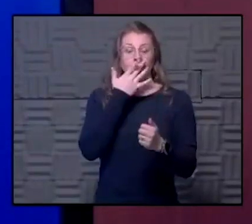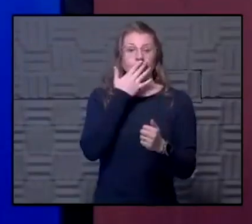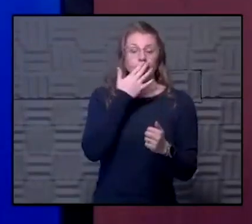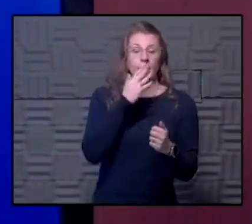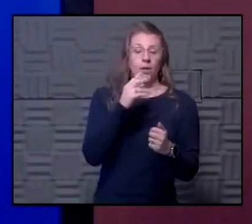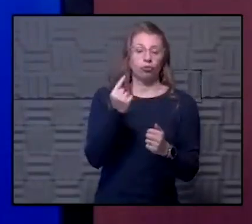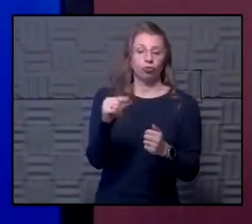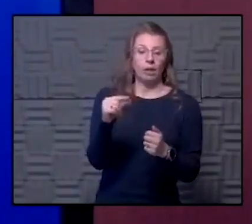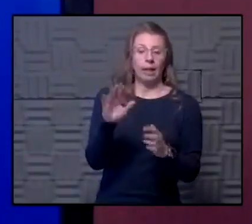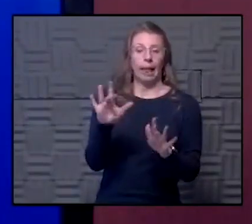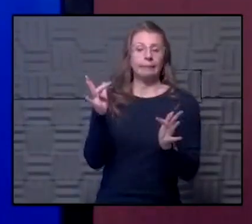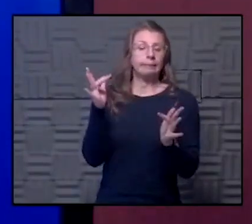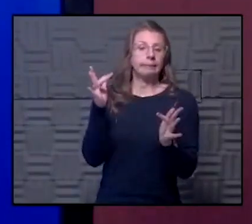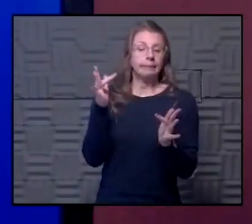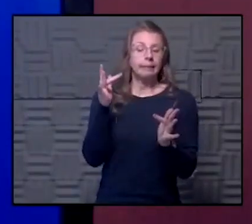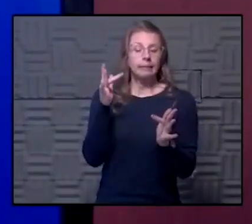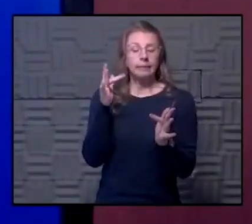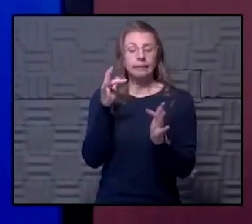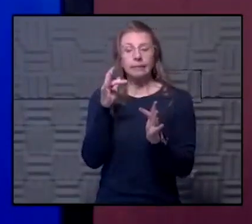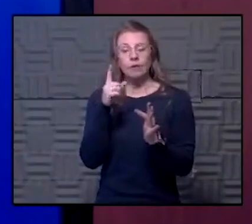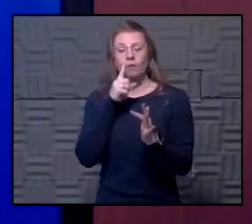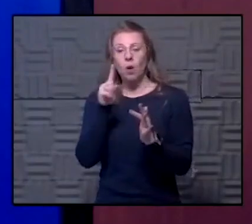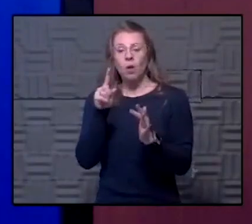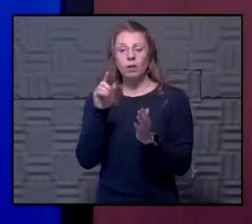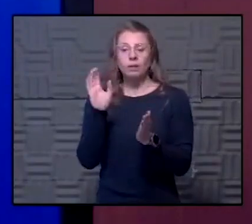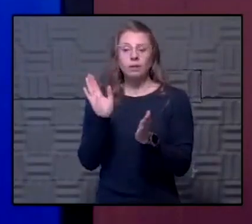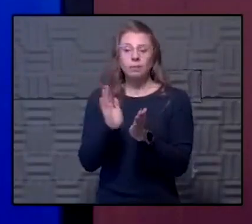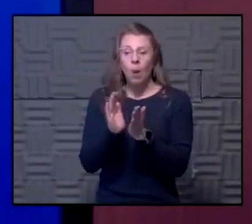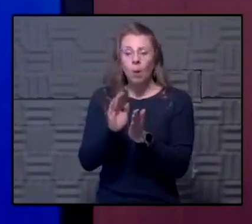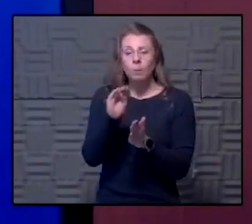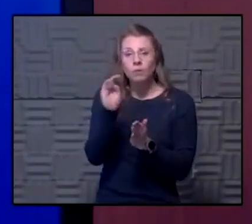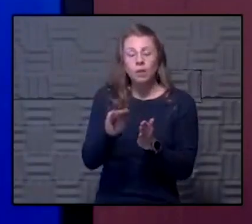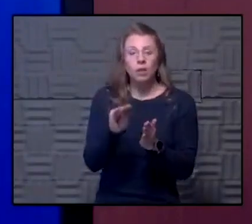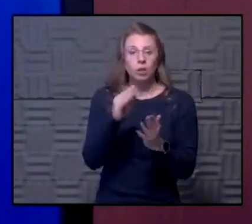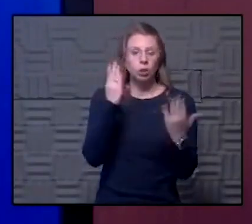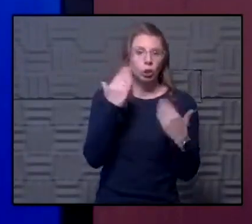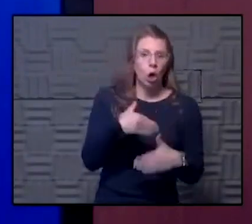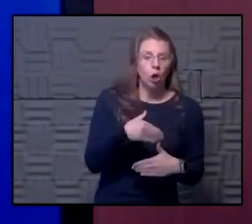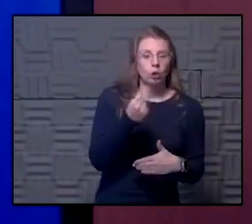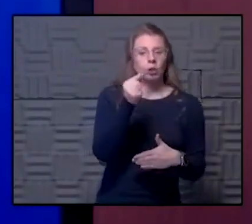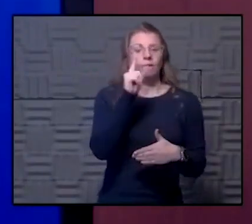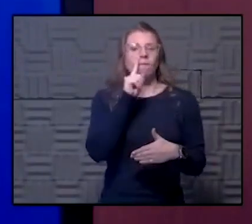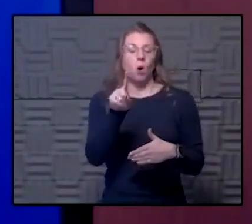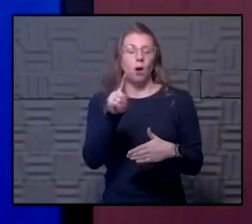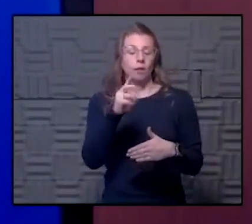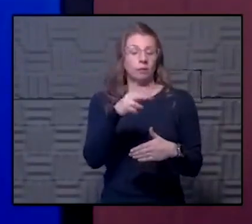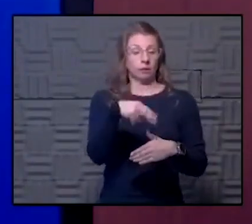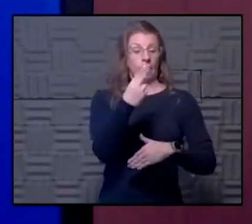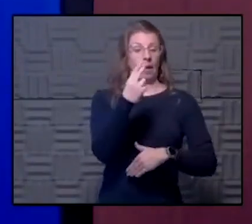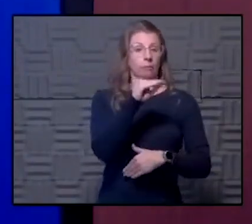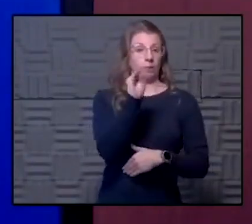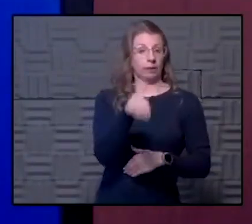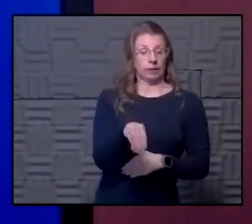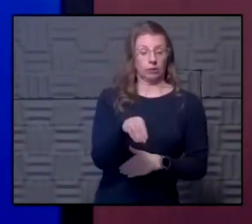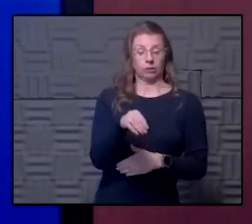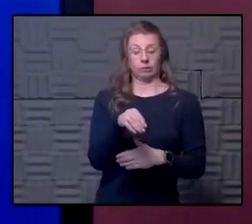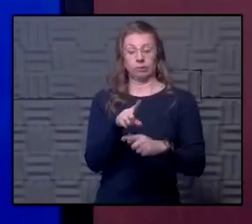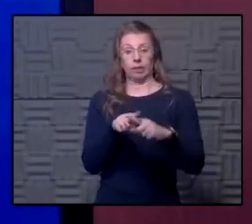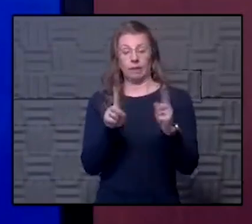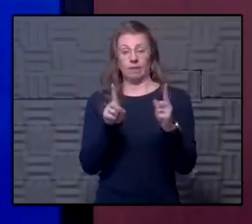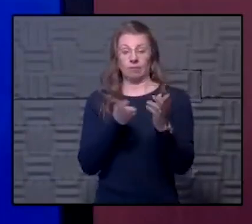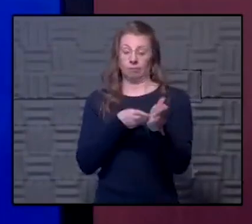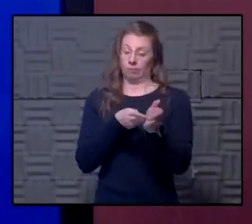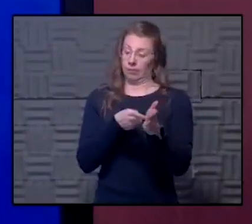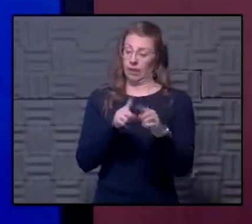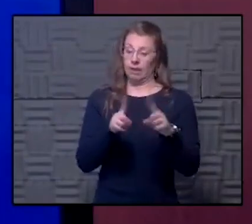lighter green for a smaller percentage and darker green for a higher percentage. And the reality is the difference, even